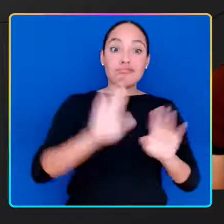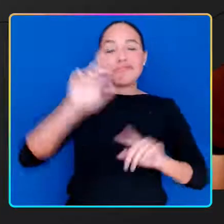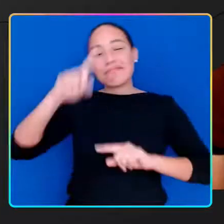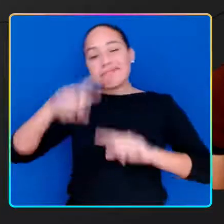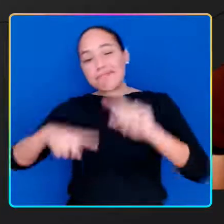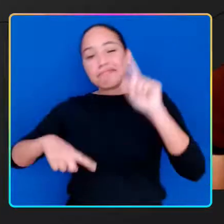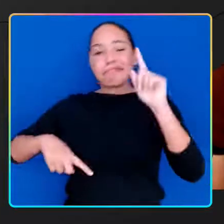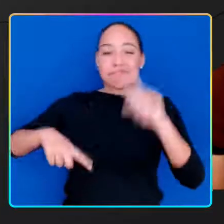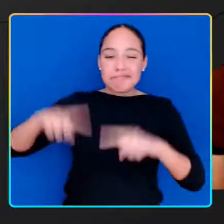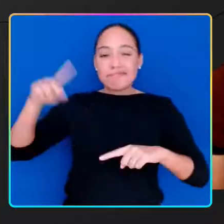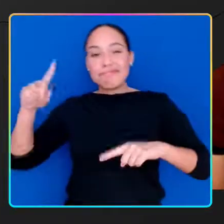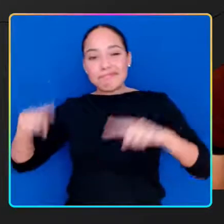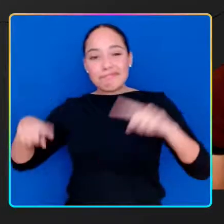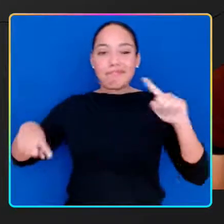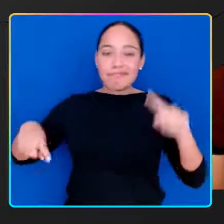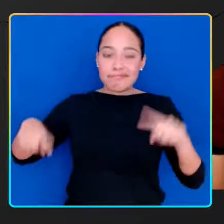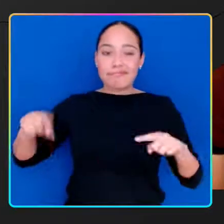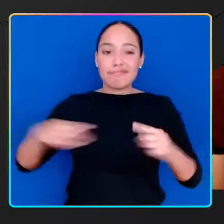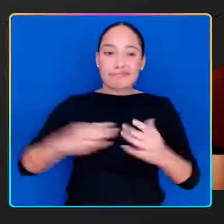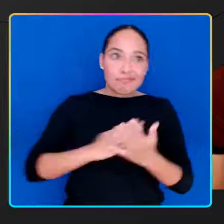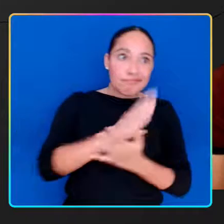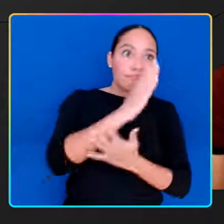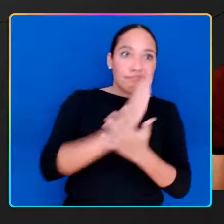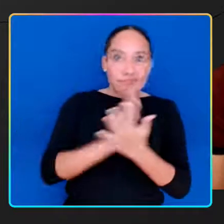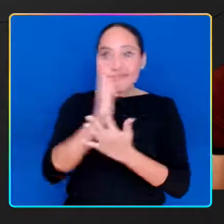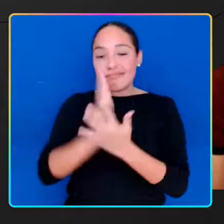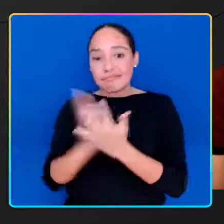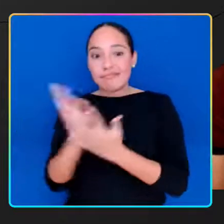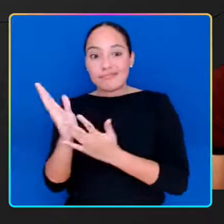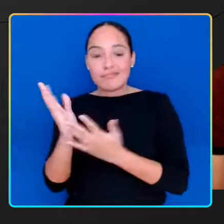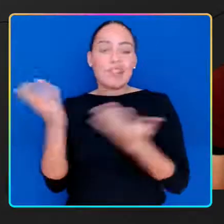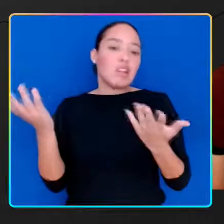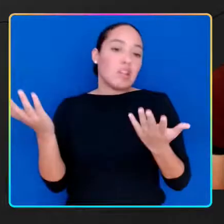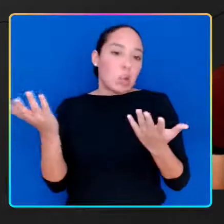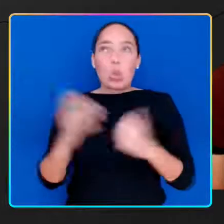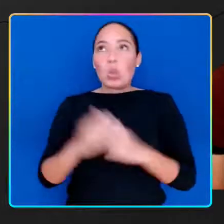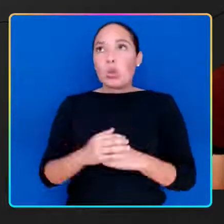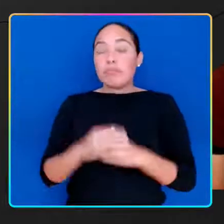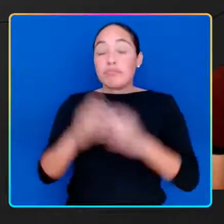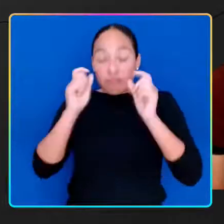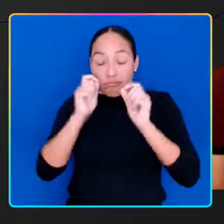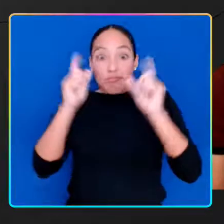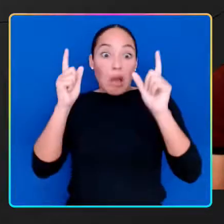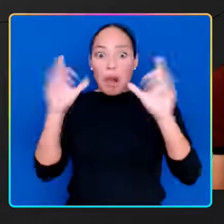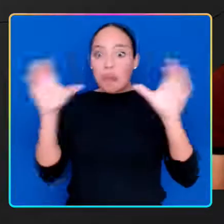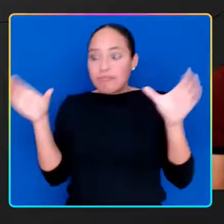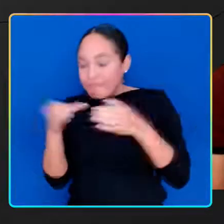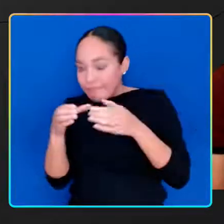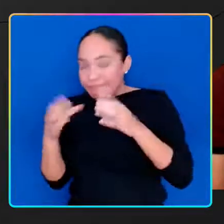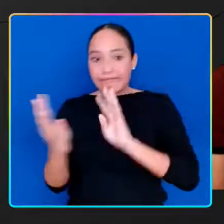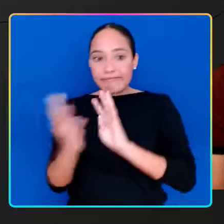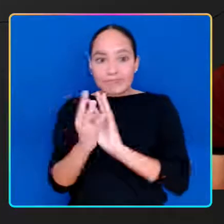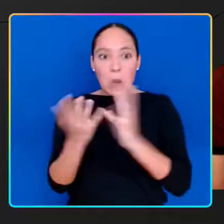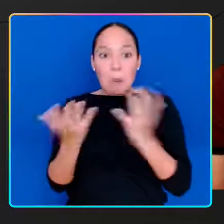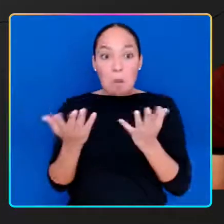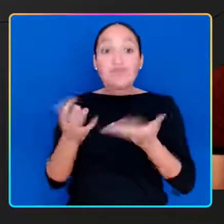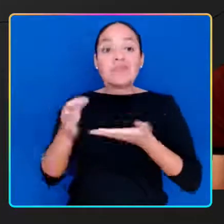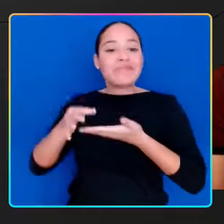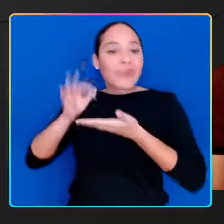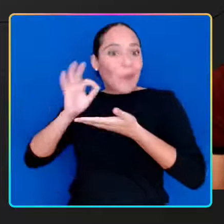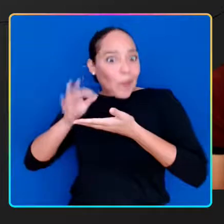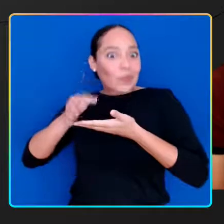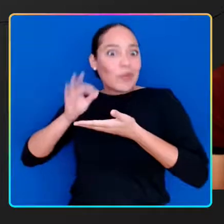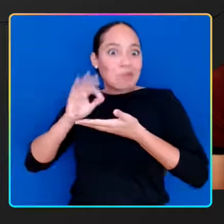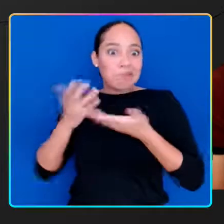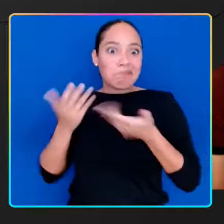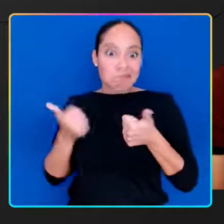following. So we can start usually with a cup of coffee that cannot be missed every day. And then we can